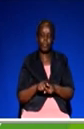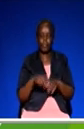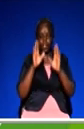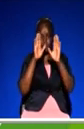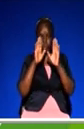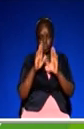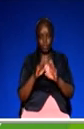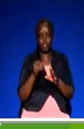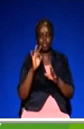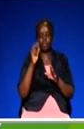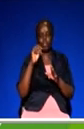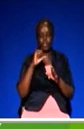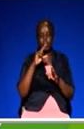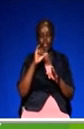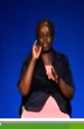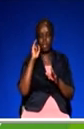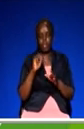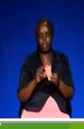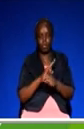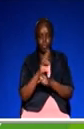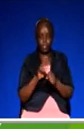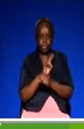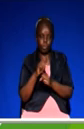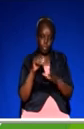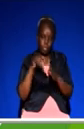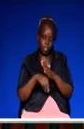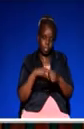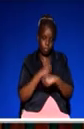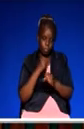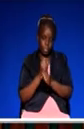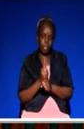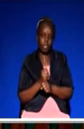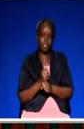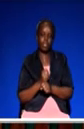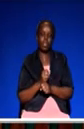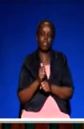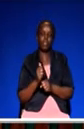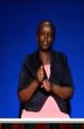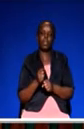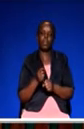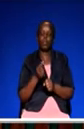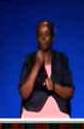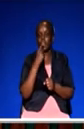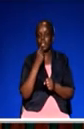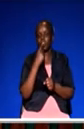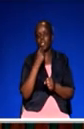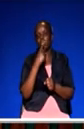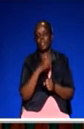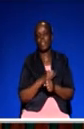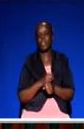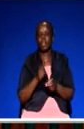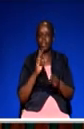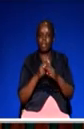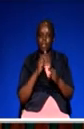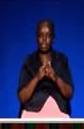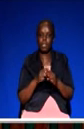important fungi, which is used in making of an antibiotic drug known